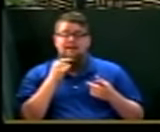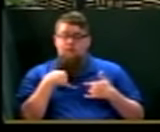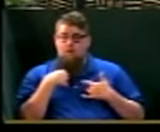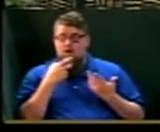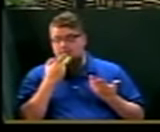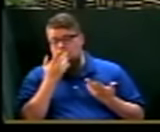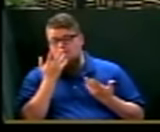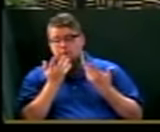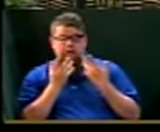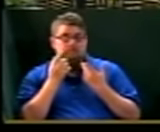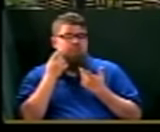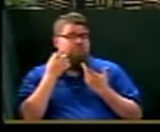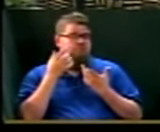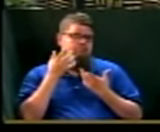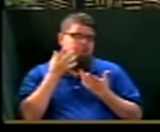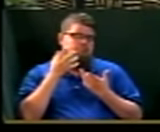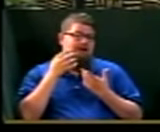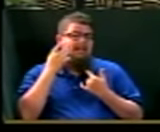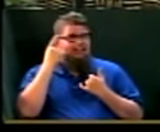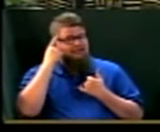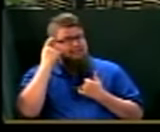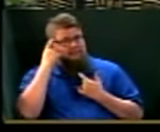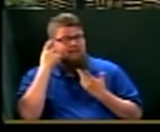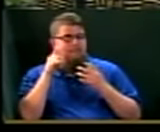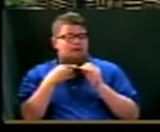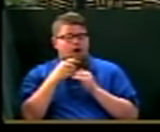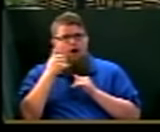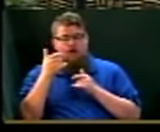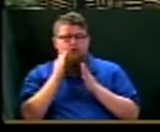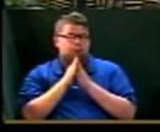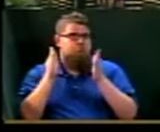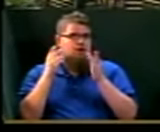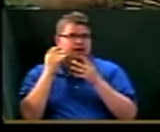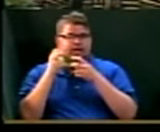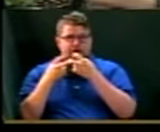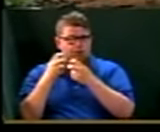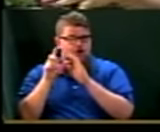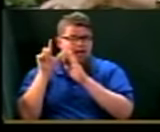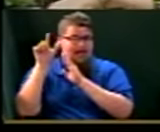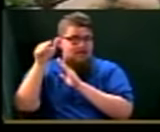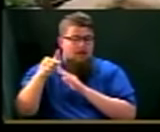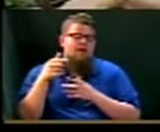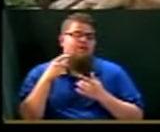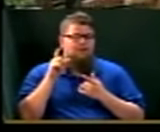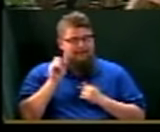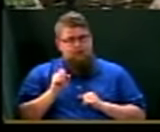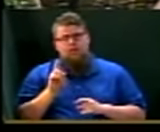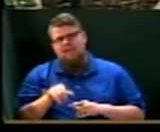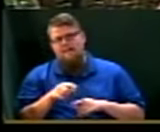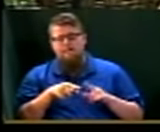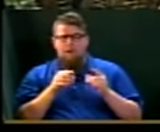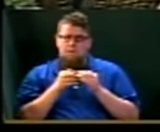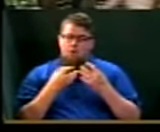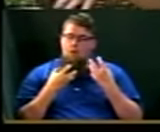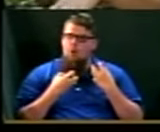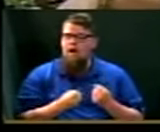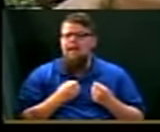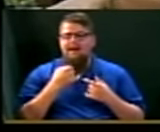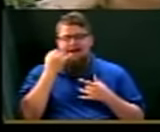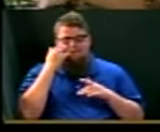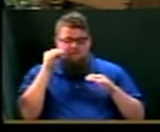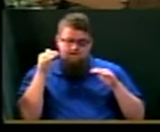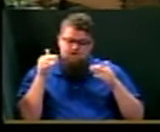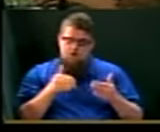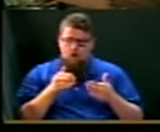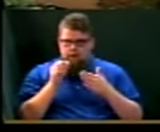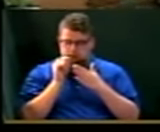entertain other broader issues later on down the road, we can do that. But I think that it carries more weight if it's focused